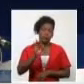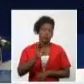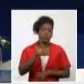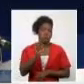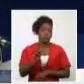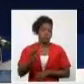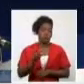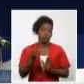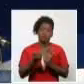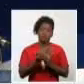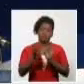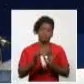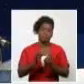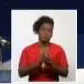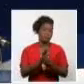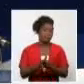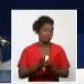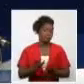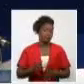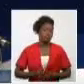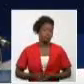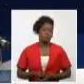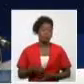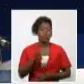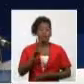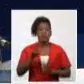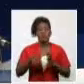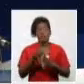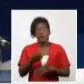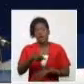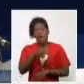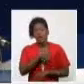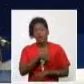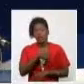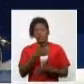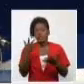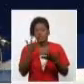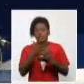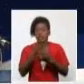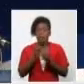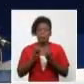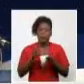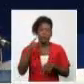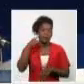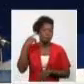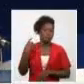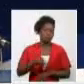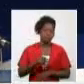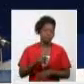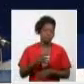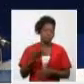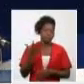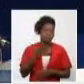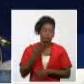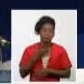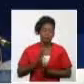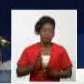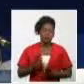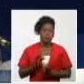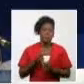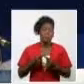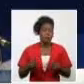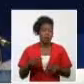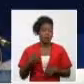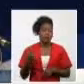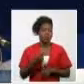1,478 people, 85.5%, are contacts of confirmed cases. Yesterday, in 3